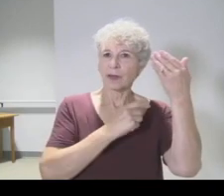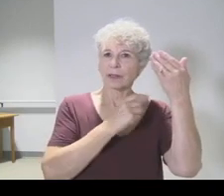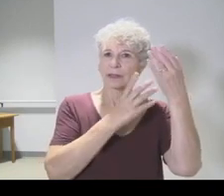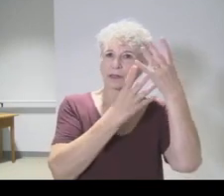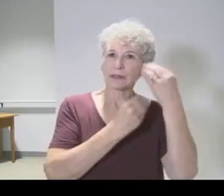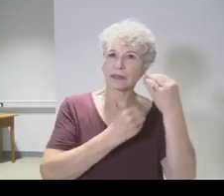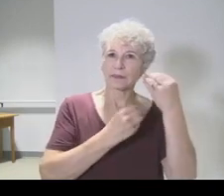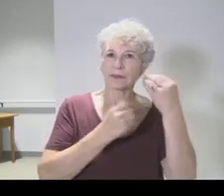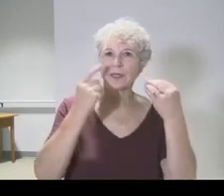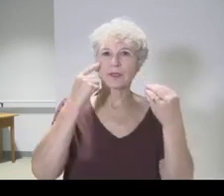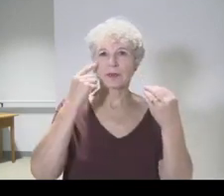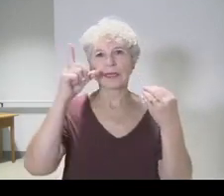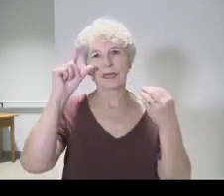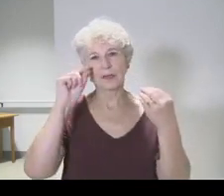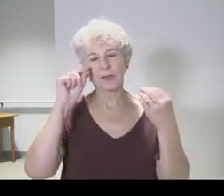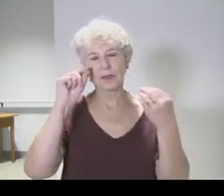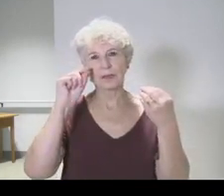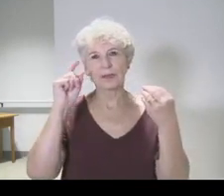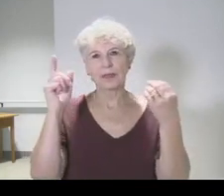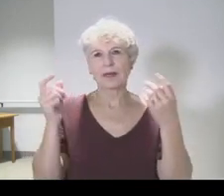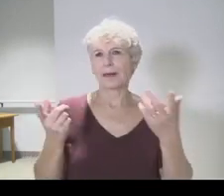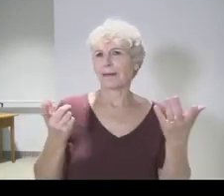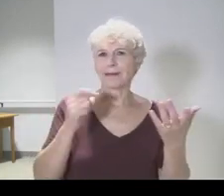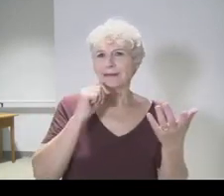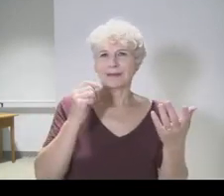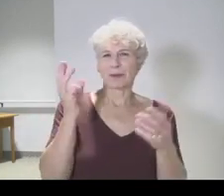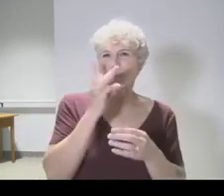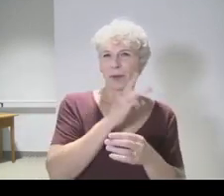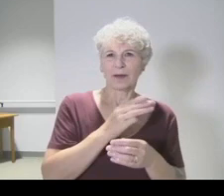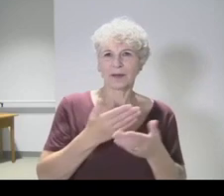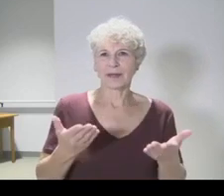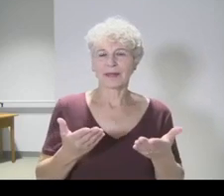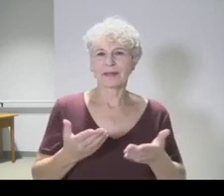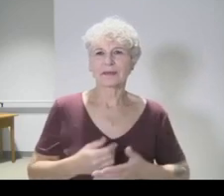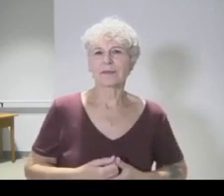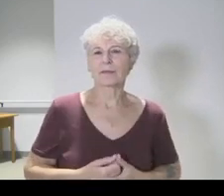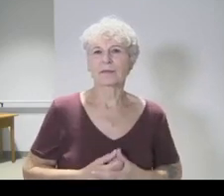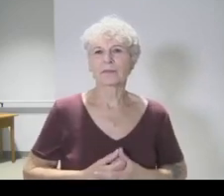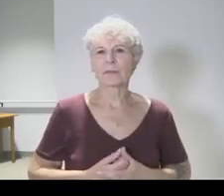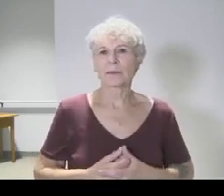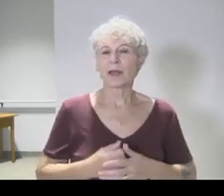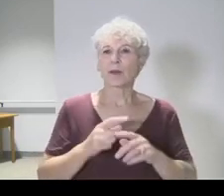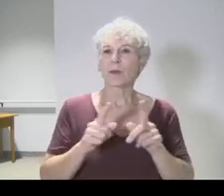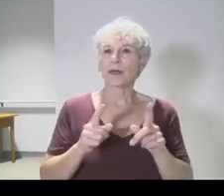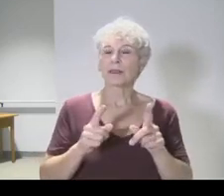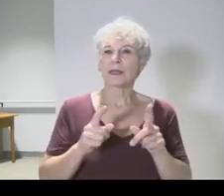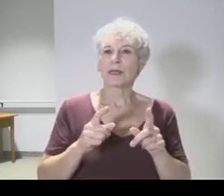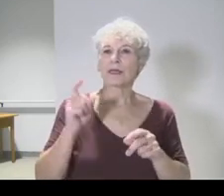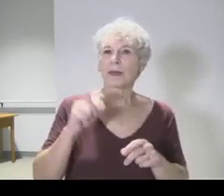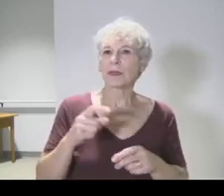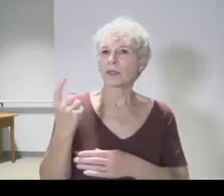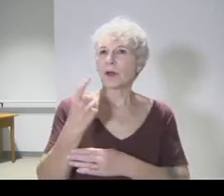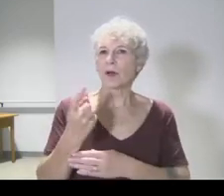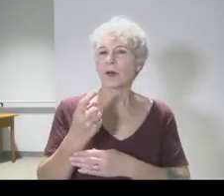and vice versa. Now, this isn't some weird ambidextrous stunt that the dolphin does. Rather, it's because they must always